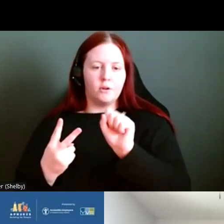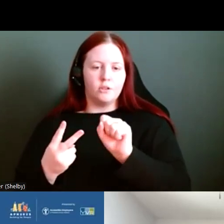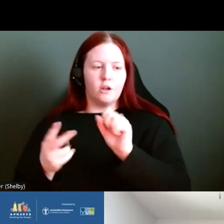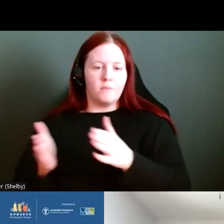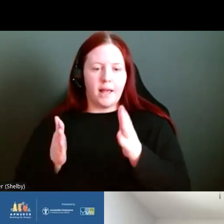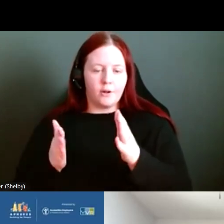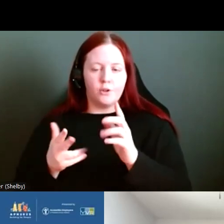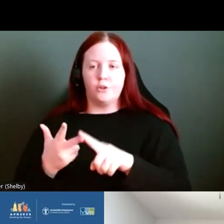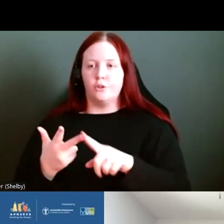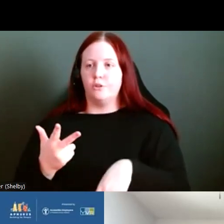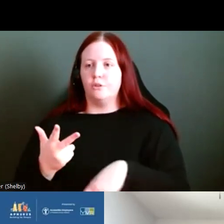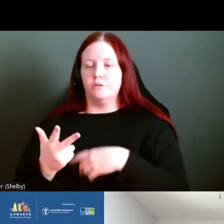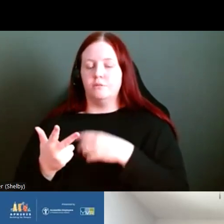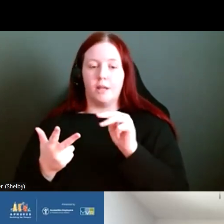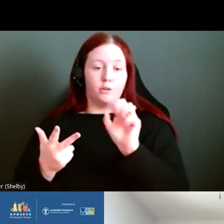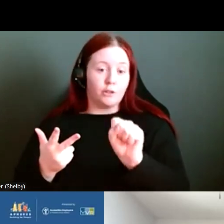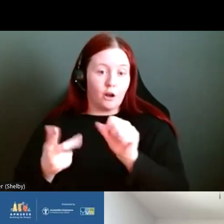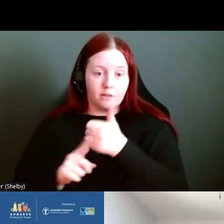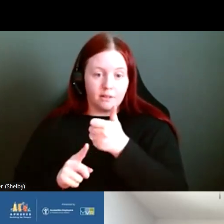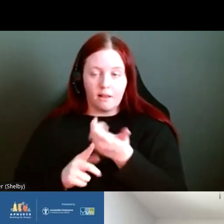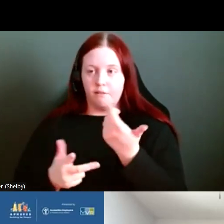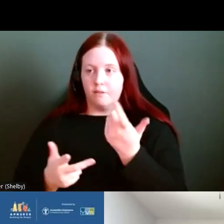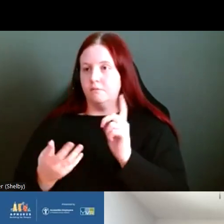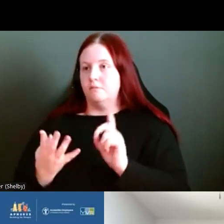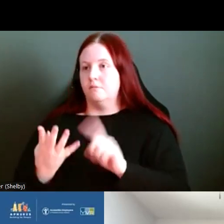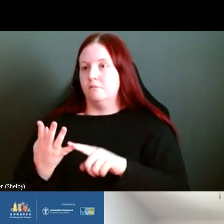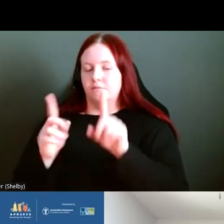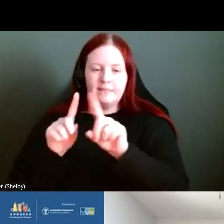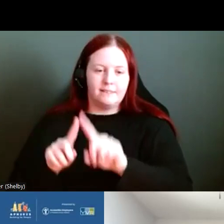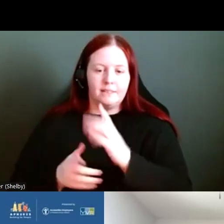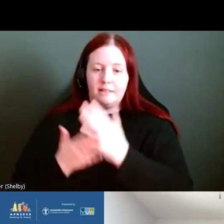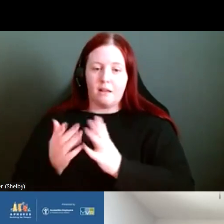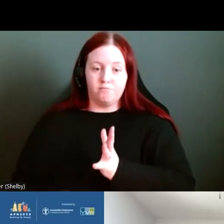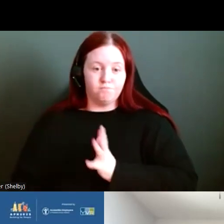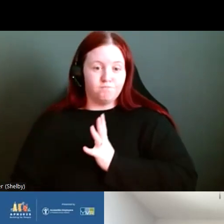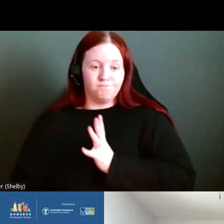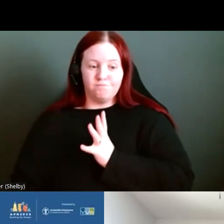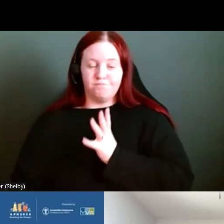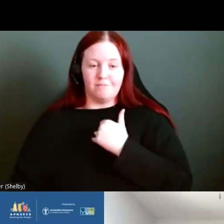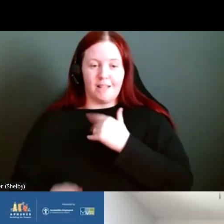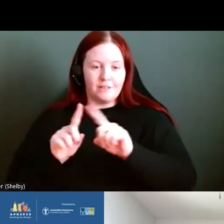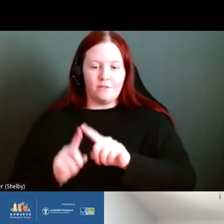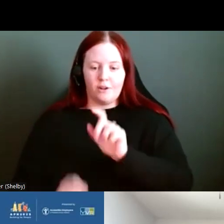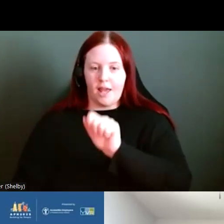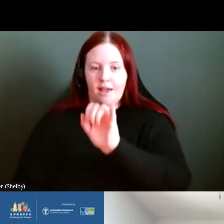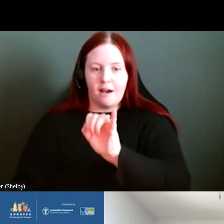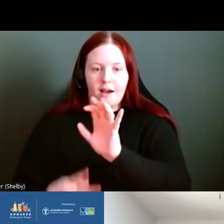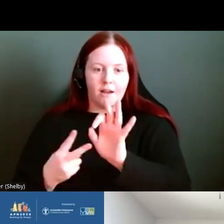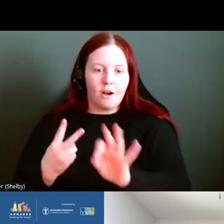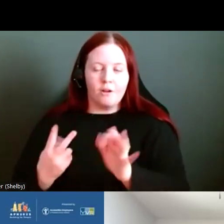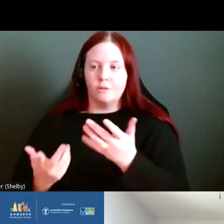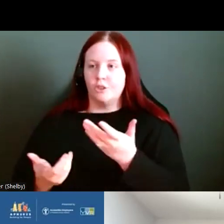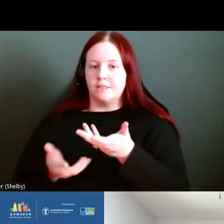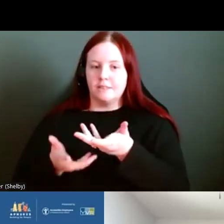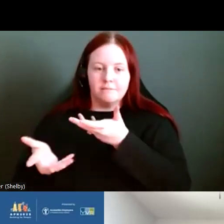in the Microsoft ecosystem. Some are very fancy and have Power BI interactive dashboards, which